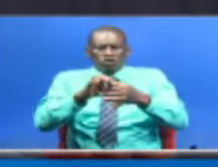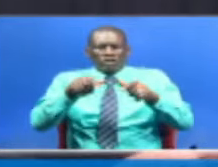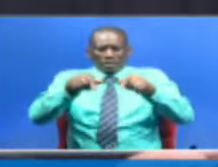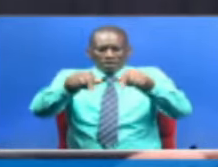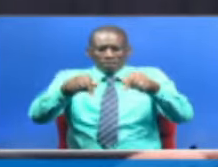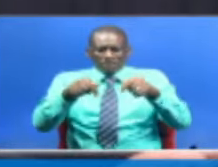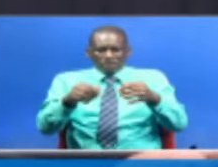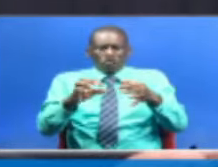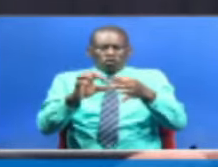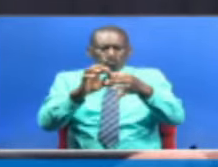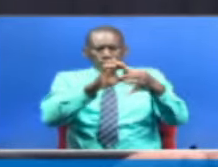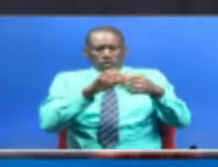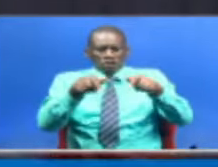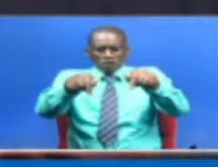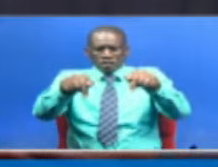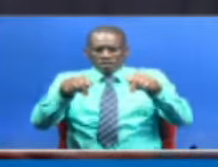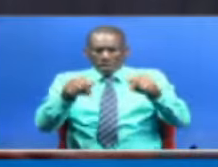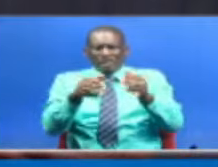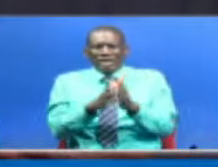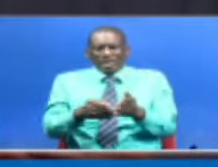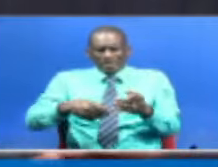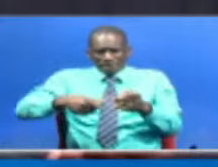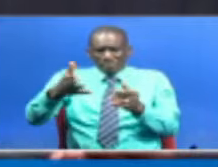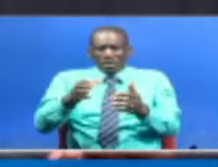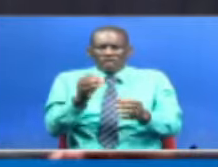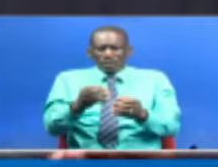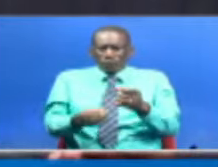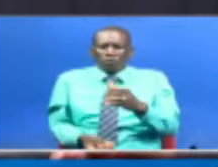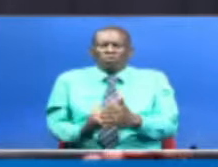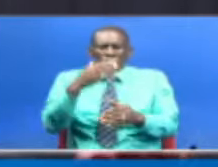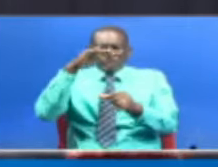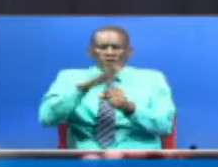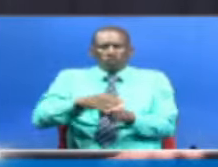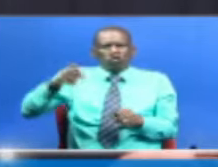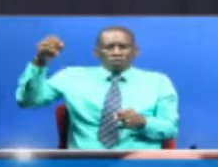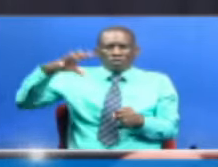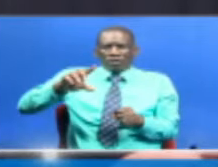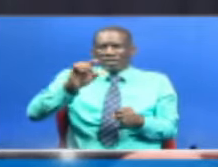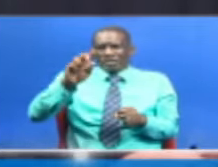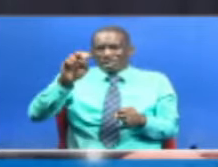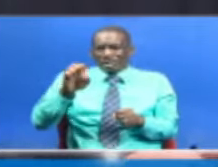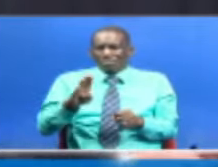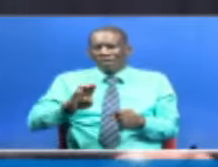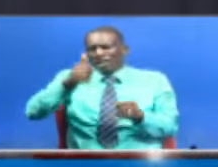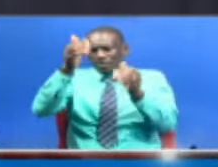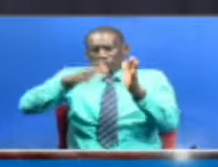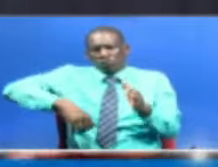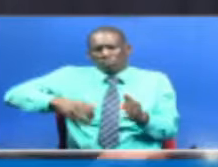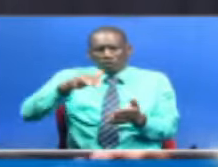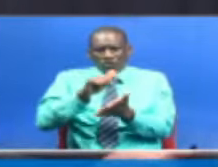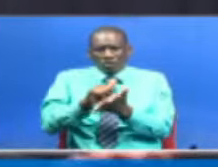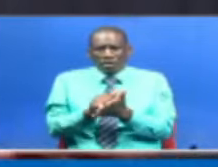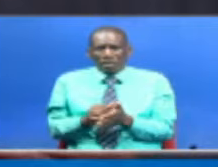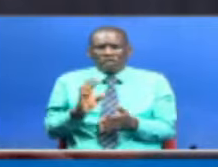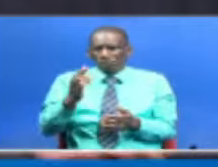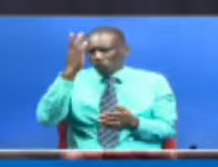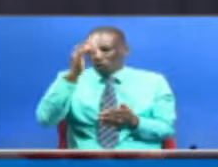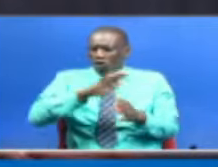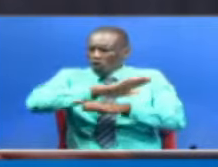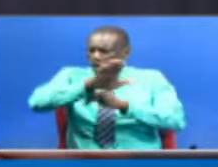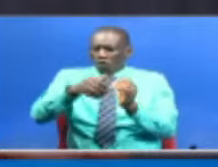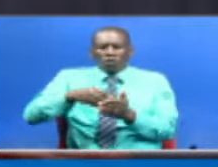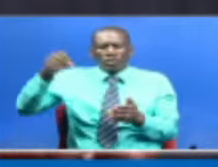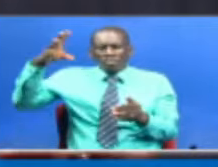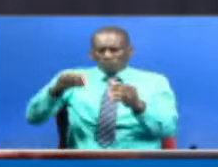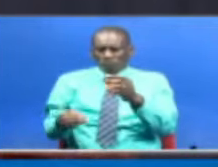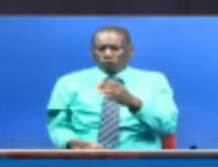to supply, if you generate too much power sign up, somebody has to pay for it. Because all the power that is generated